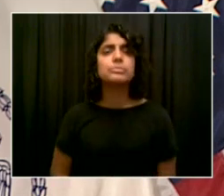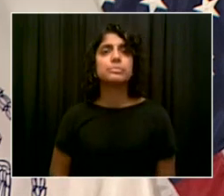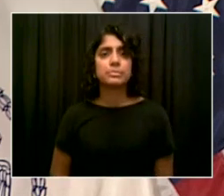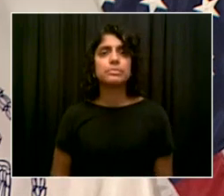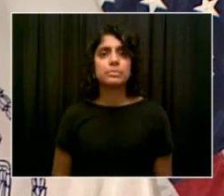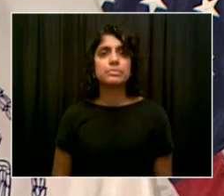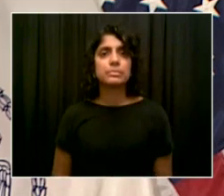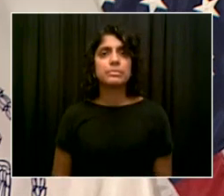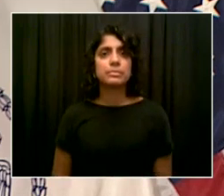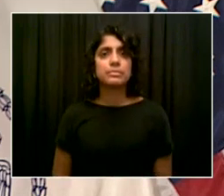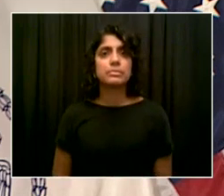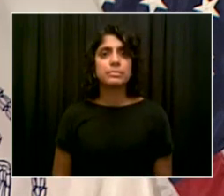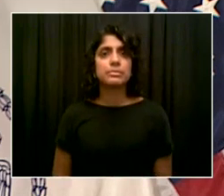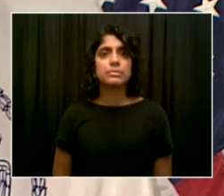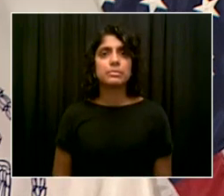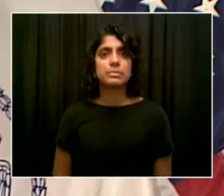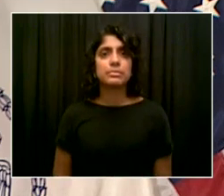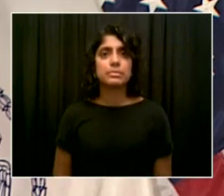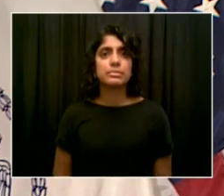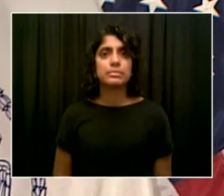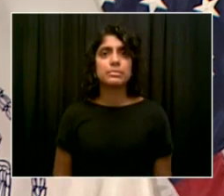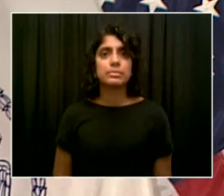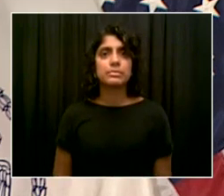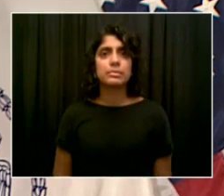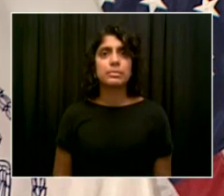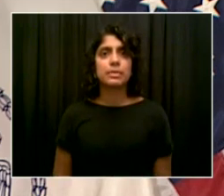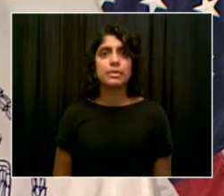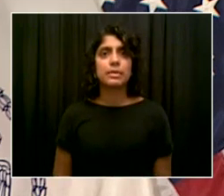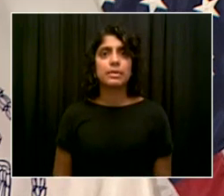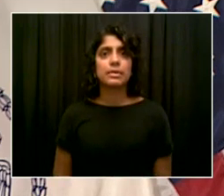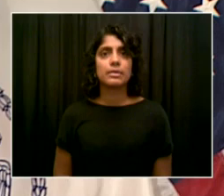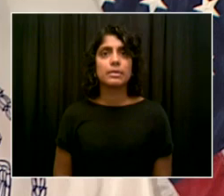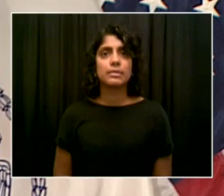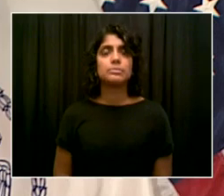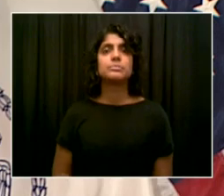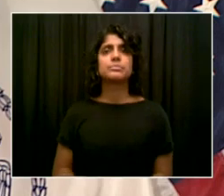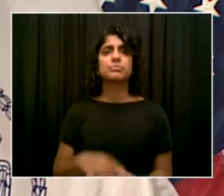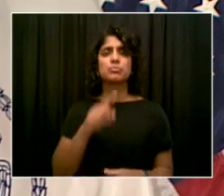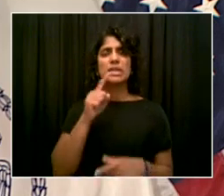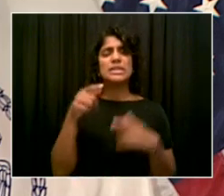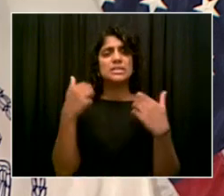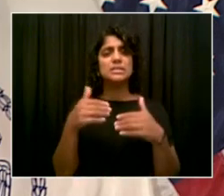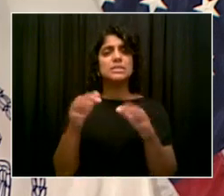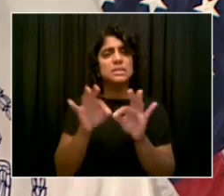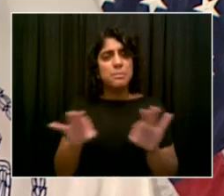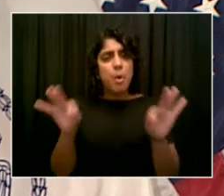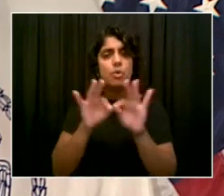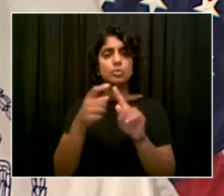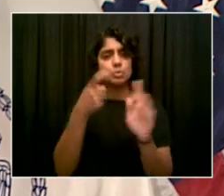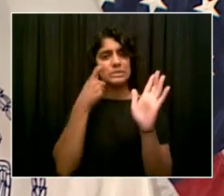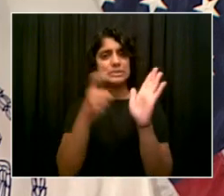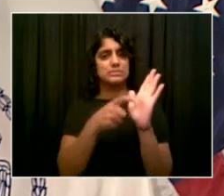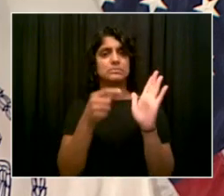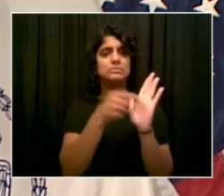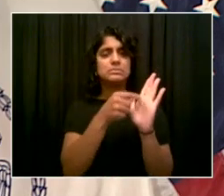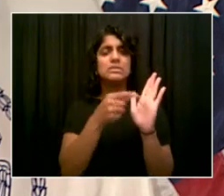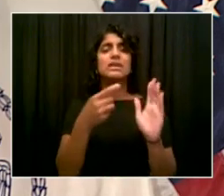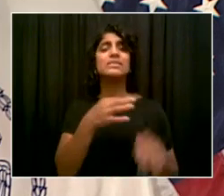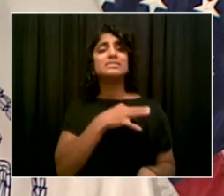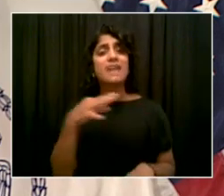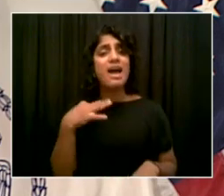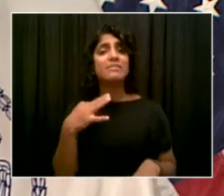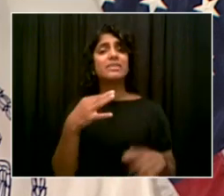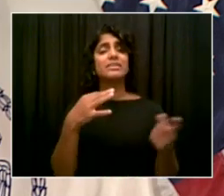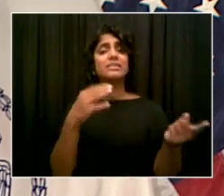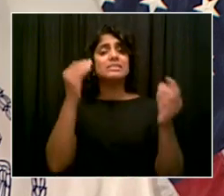time, that our educators, our school staff, our healthcare folks, parents, kids, everyone participated in this amazing